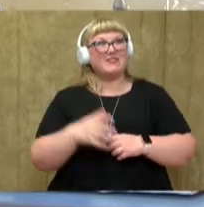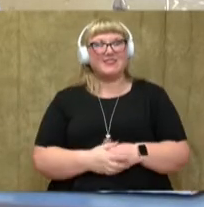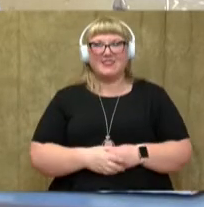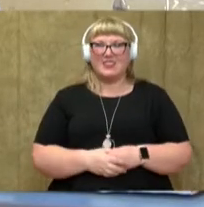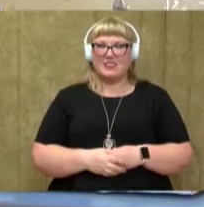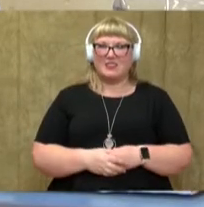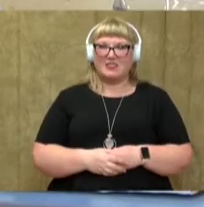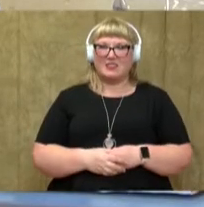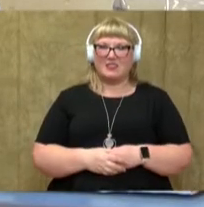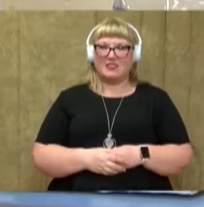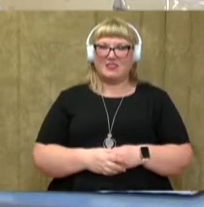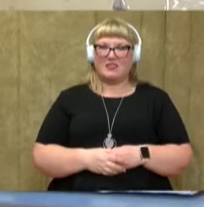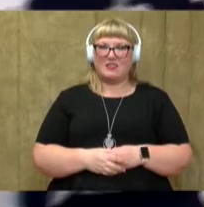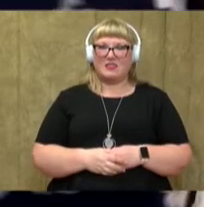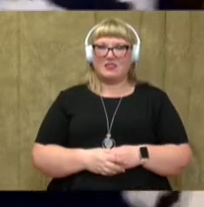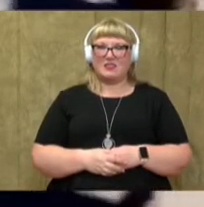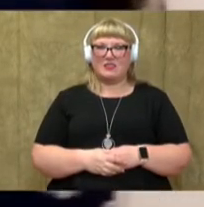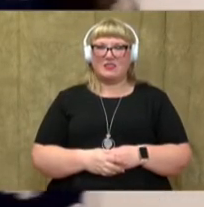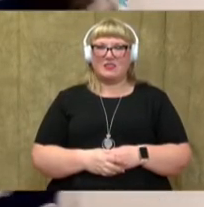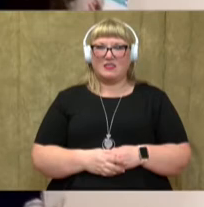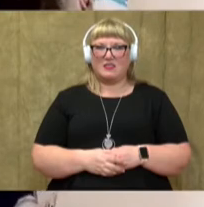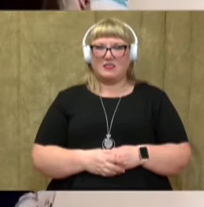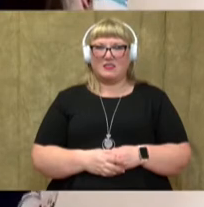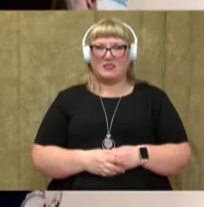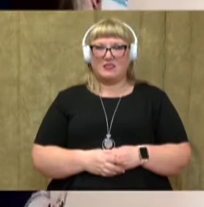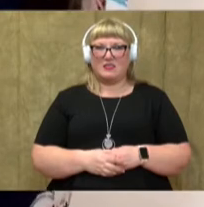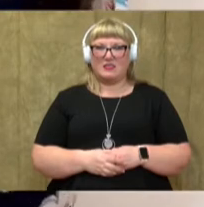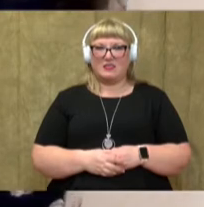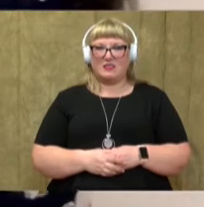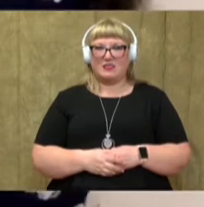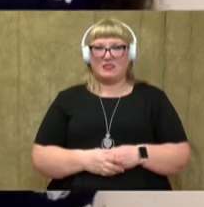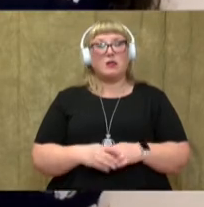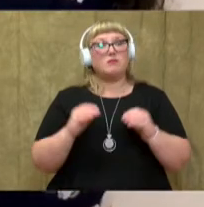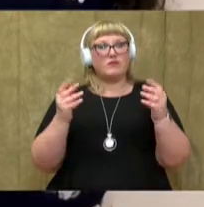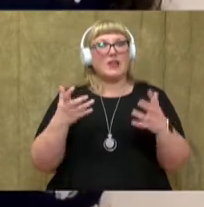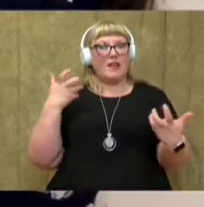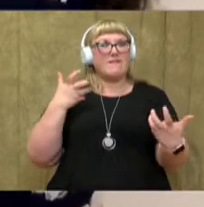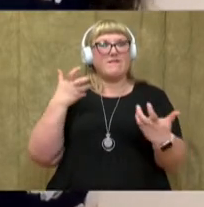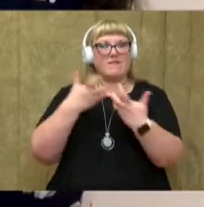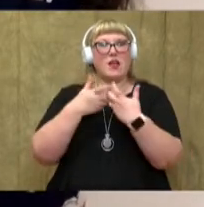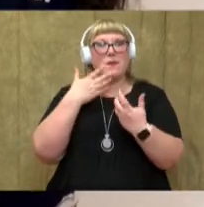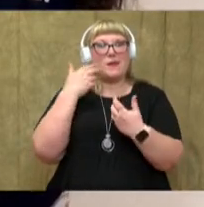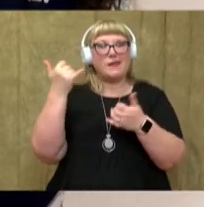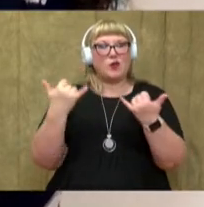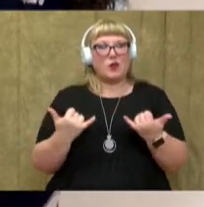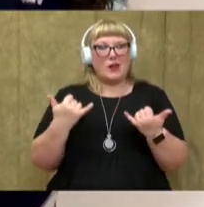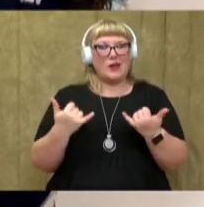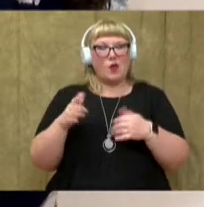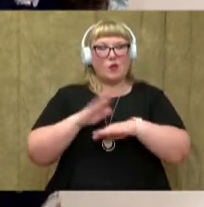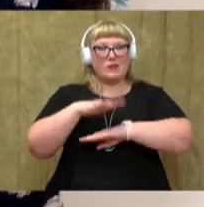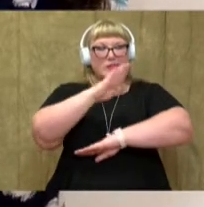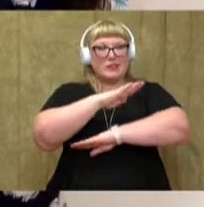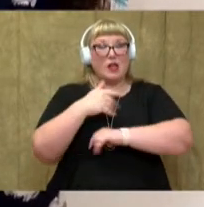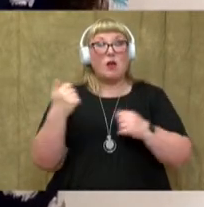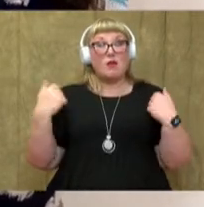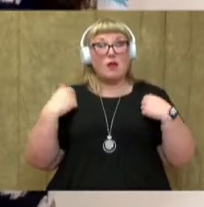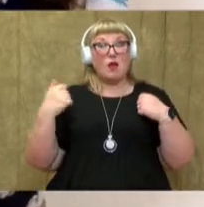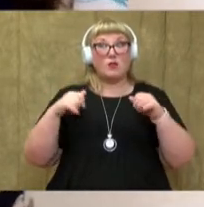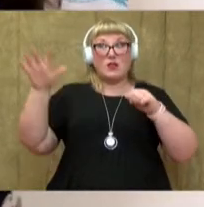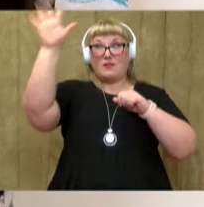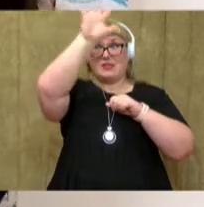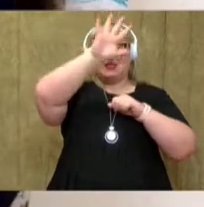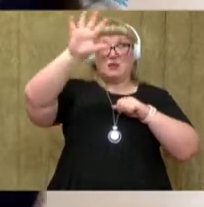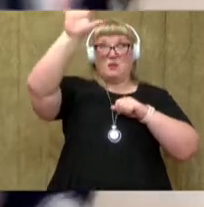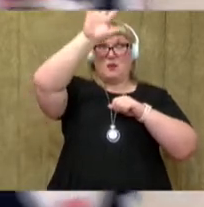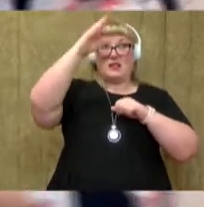so that it does work. So by cutting that off, going to fit better on my table, and I'm going to have a lot of room up here for my